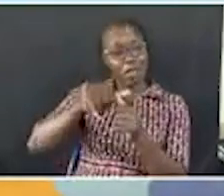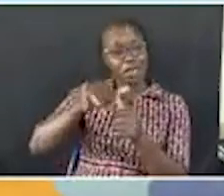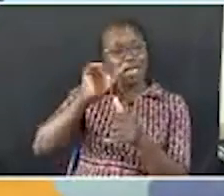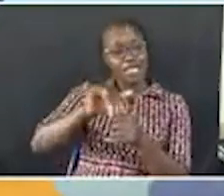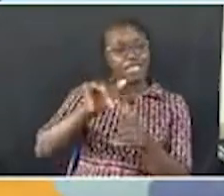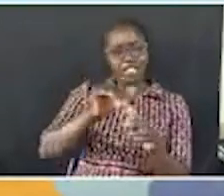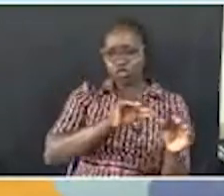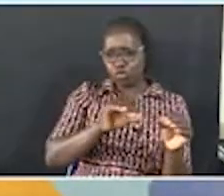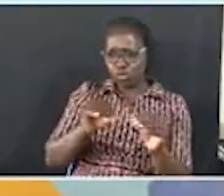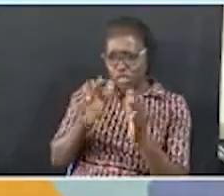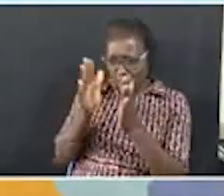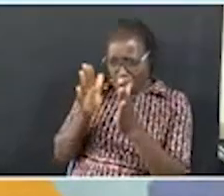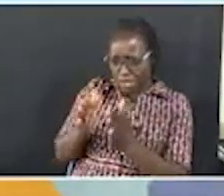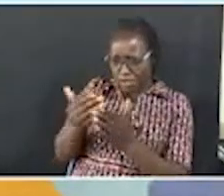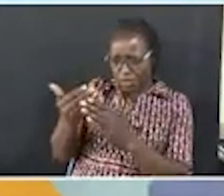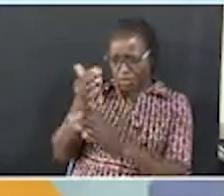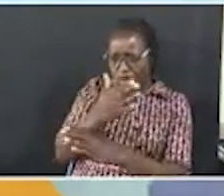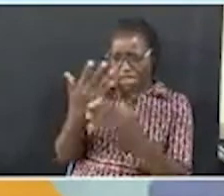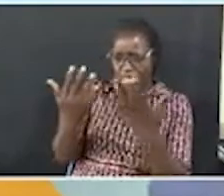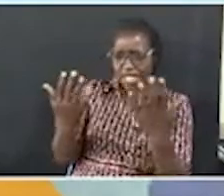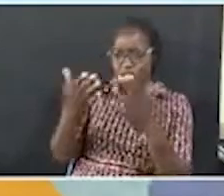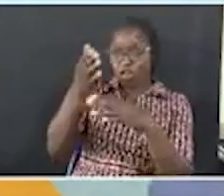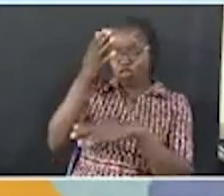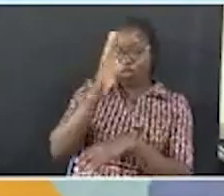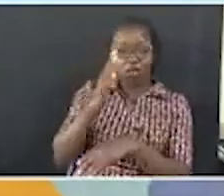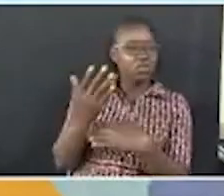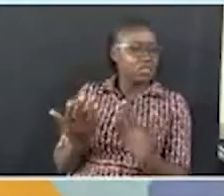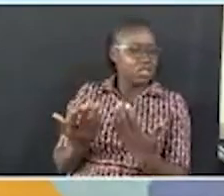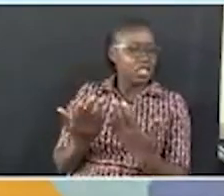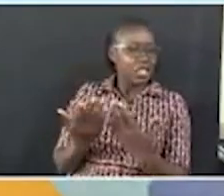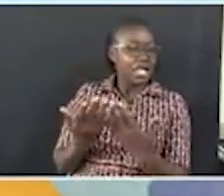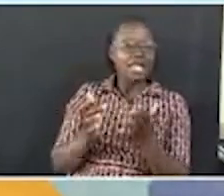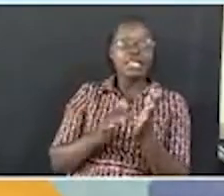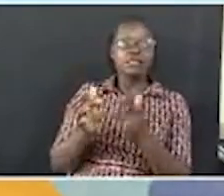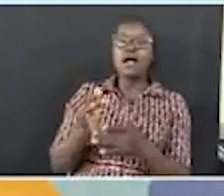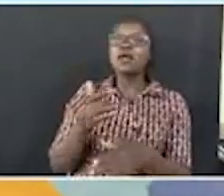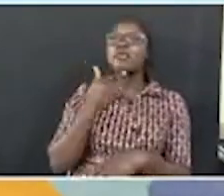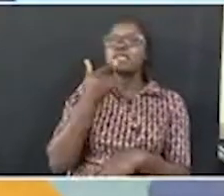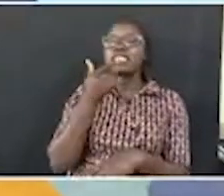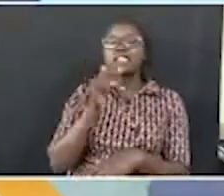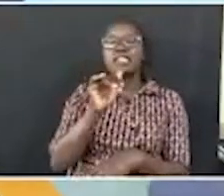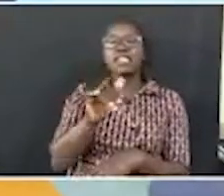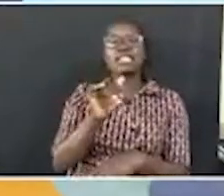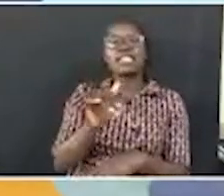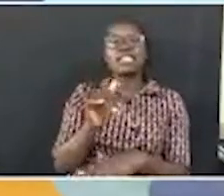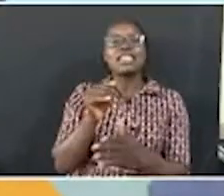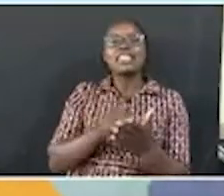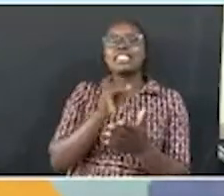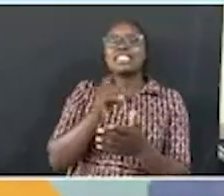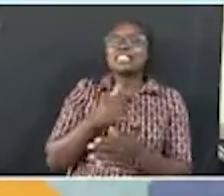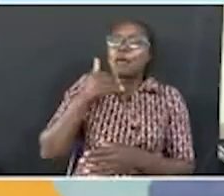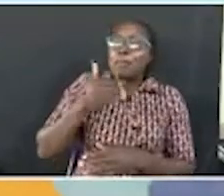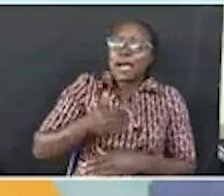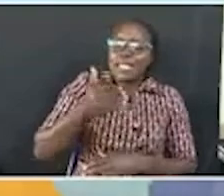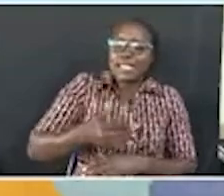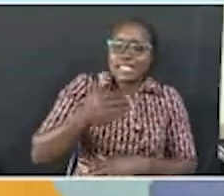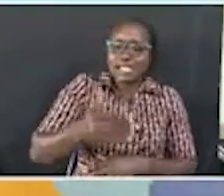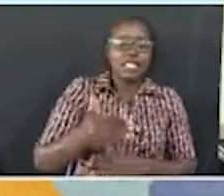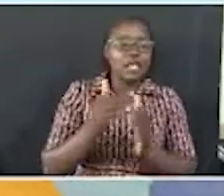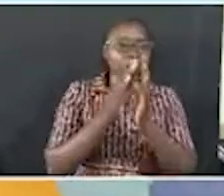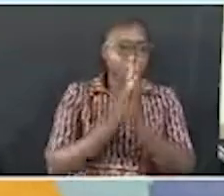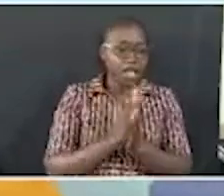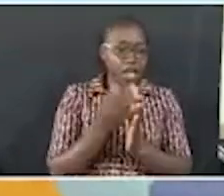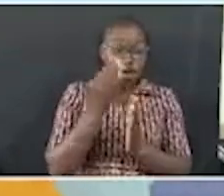had placed the person before the hands of God. The Bible says that it is the persistent